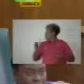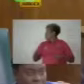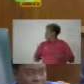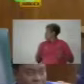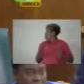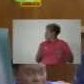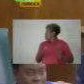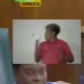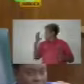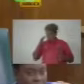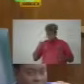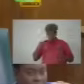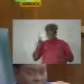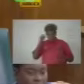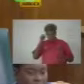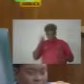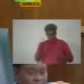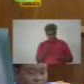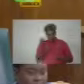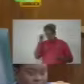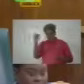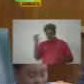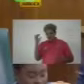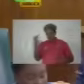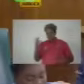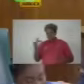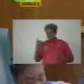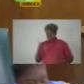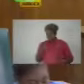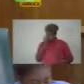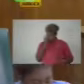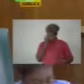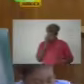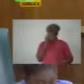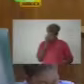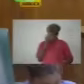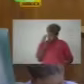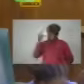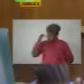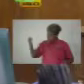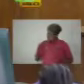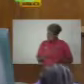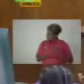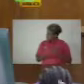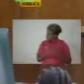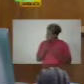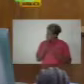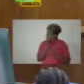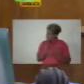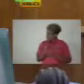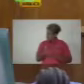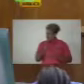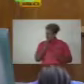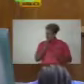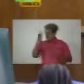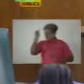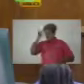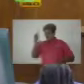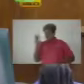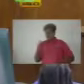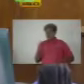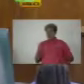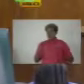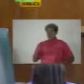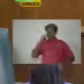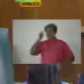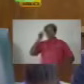seek to understand ideas. And ideas is the product of politics. It is